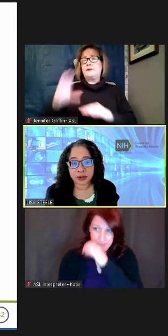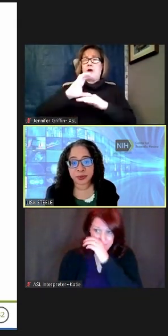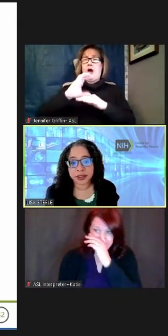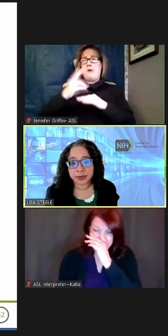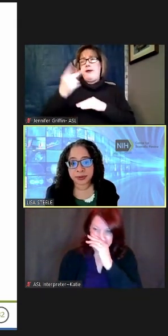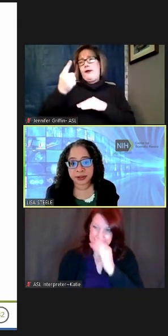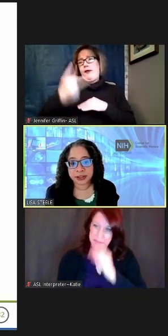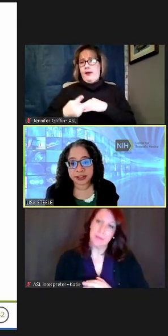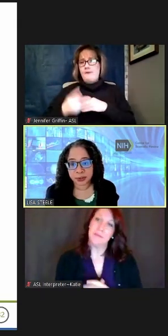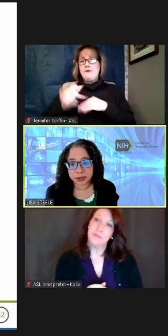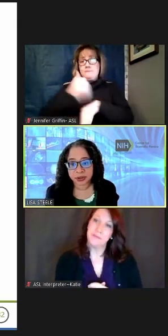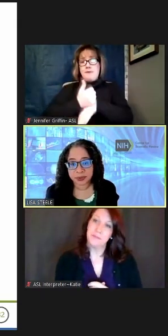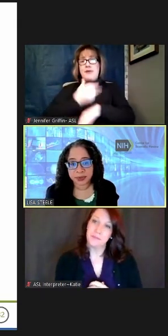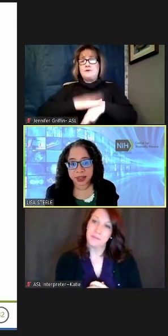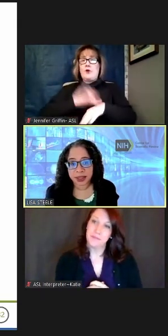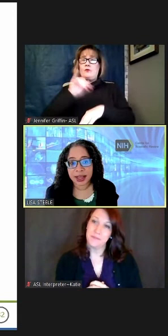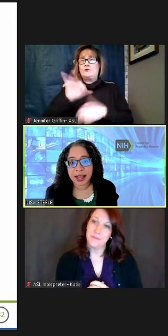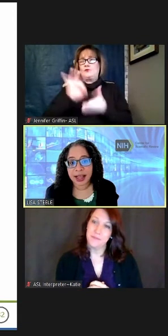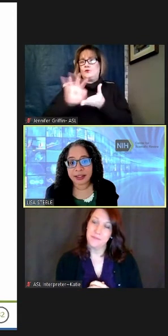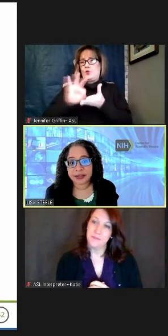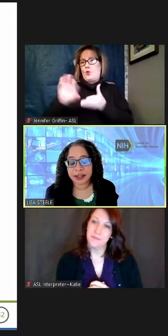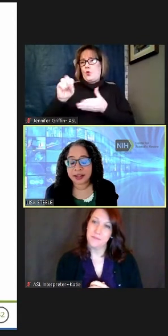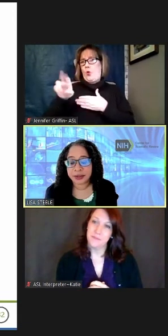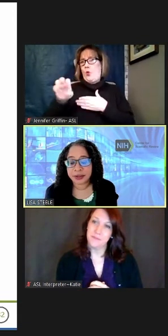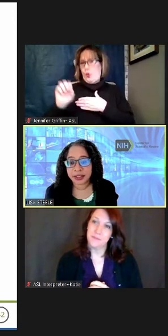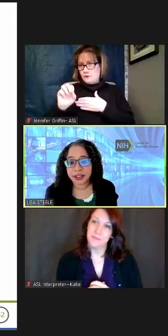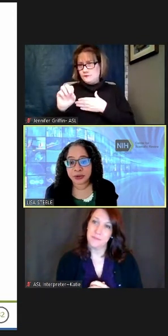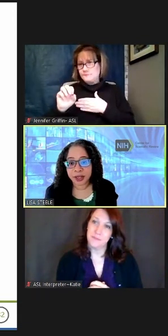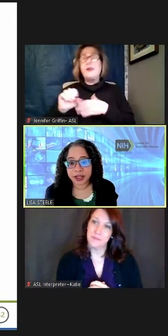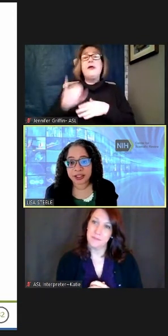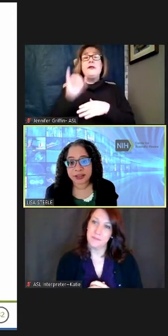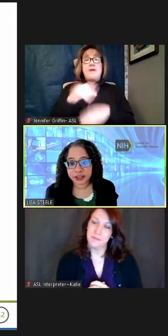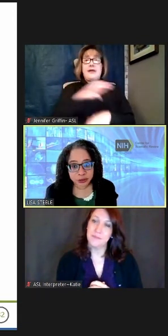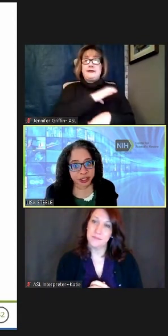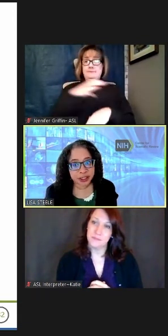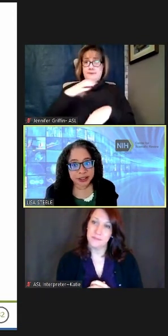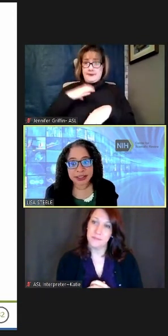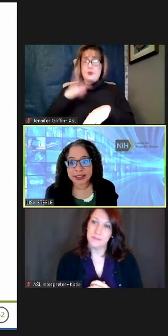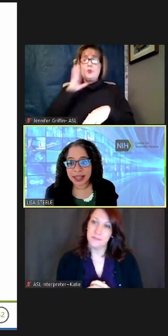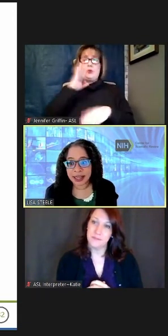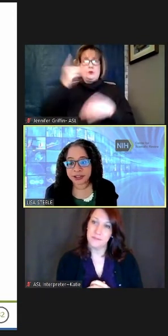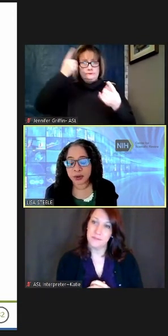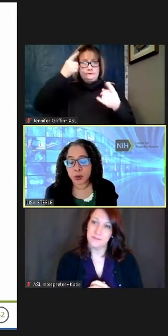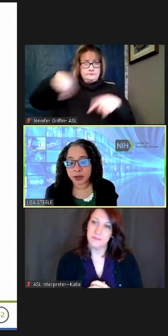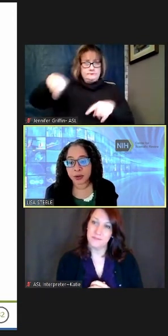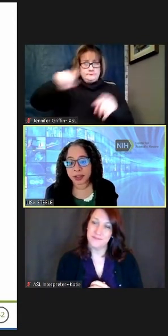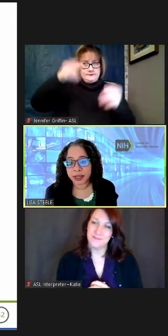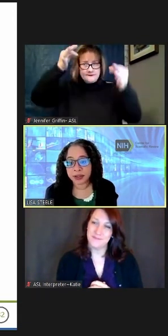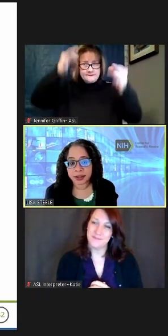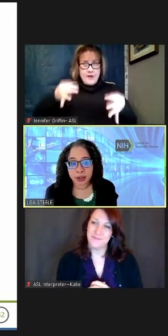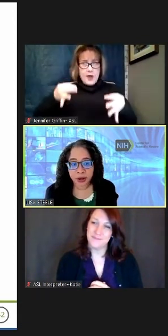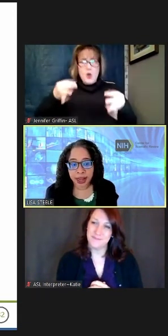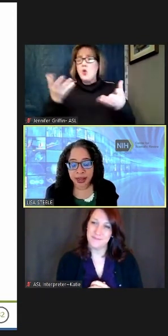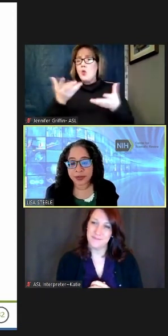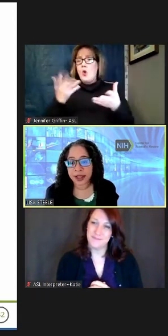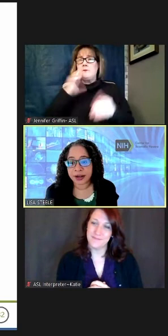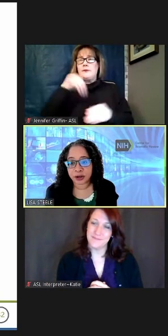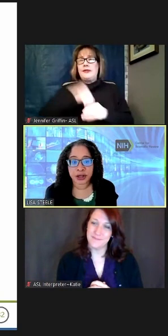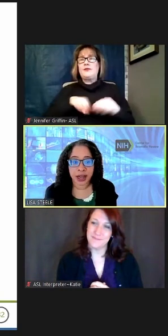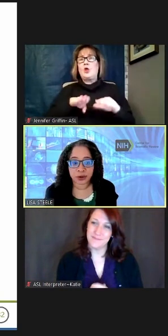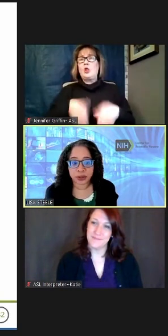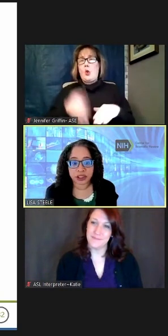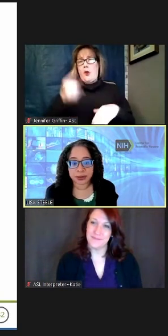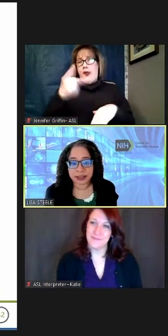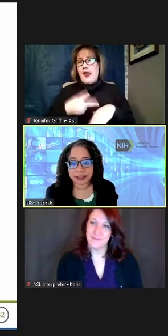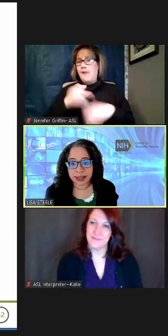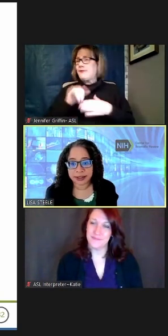on those preliminary scores. And the committee unanimously decides what will be in the lower half that are